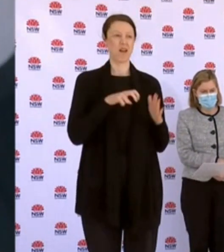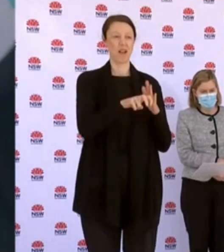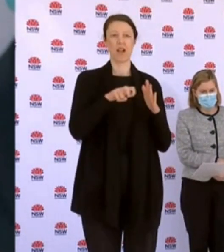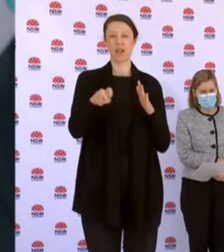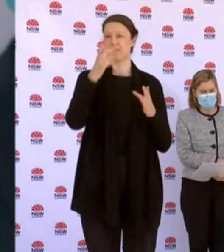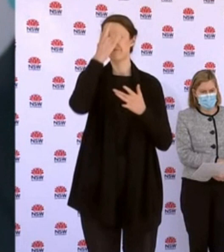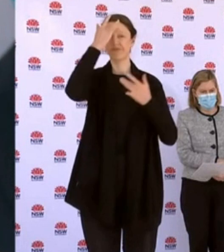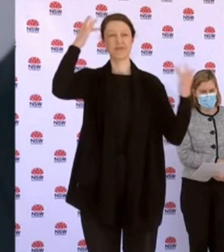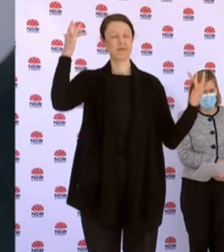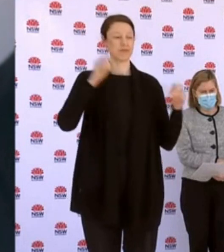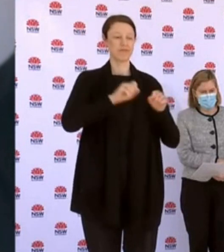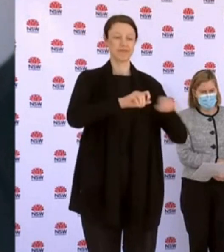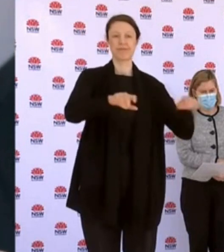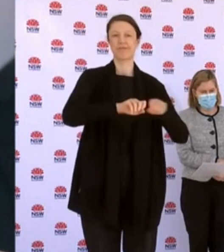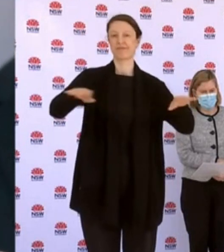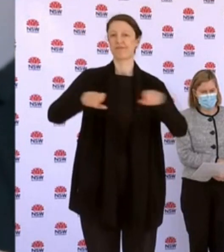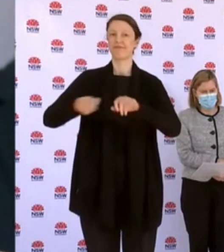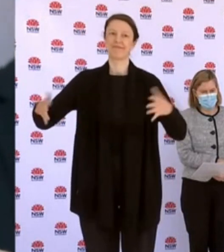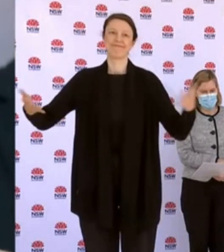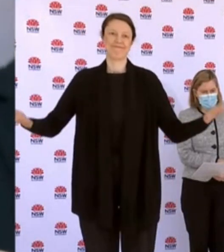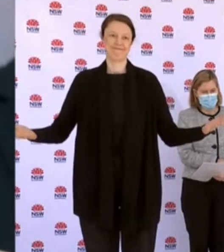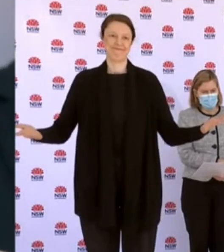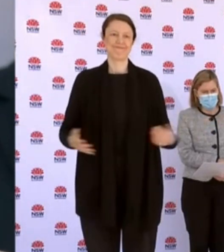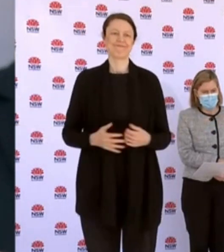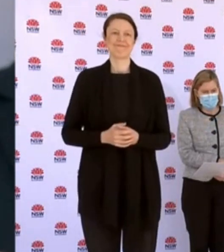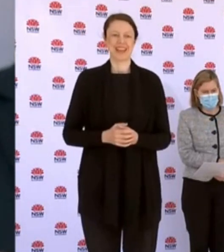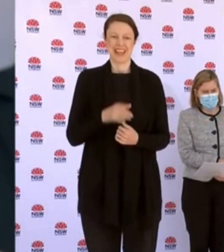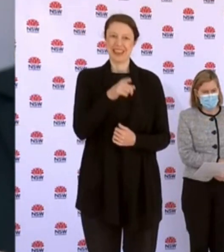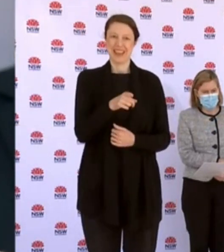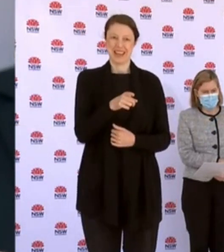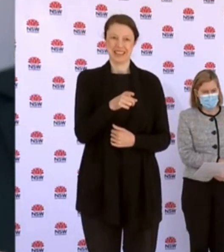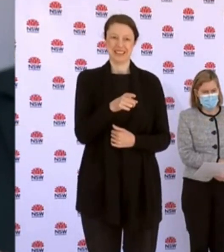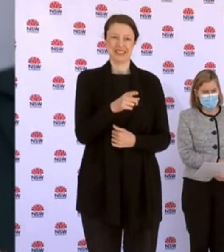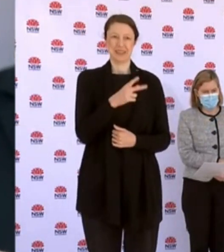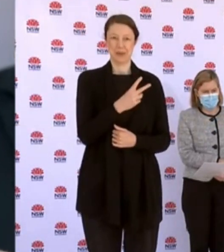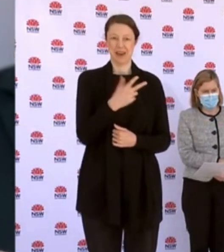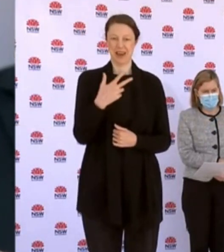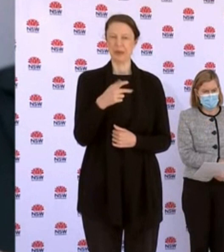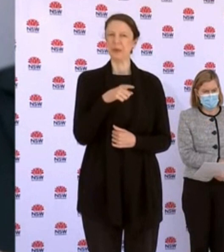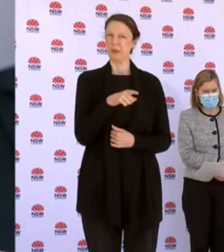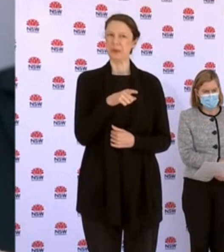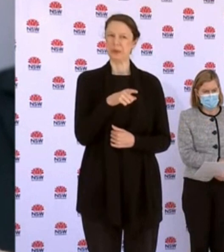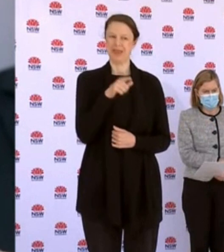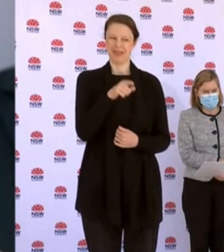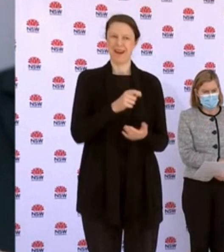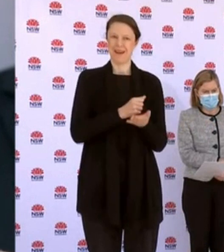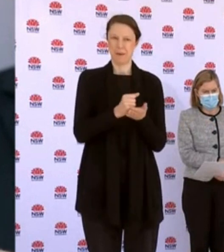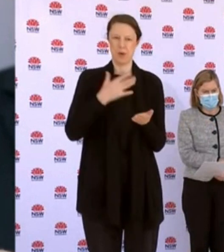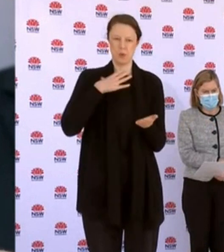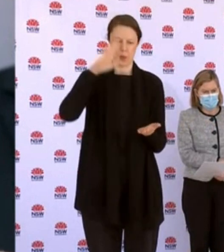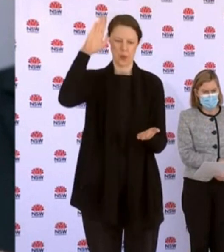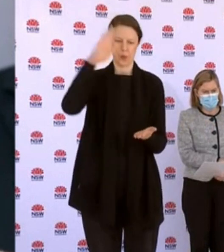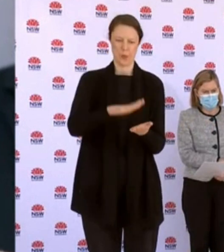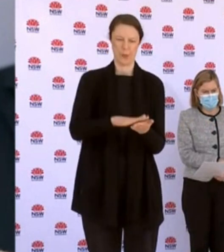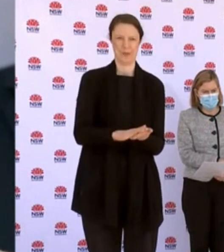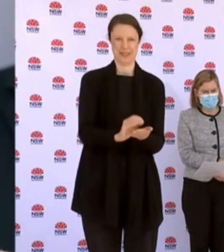they were obviously out and about. So that is the critical number that we need to watch in the days ahead. We need to get that 28 number